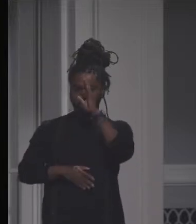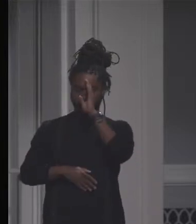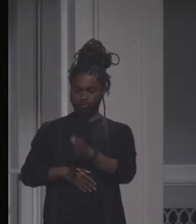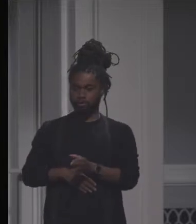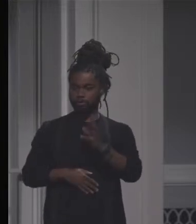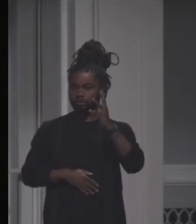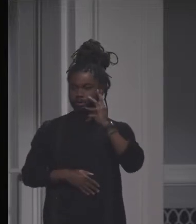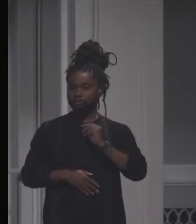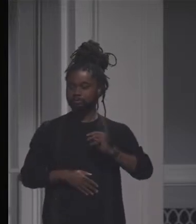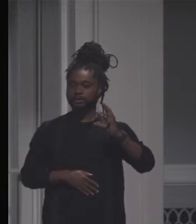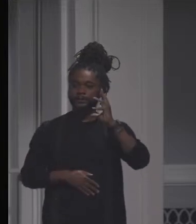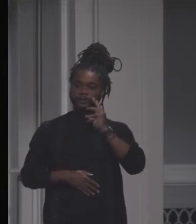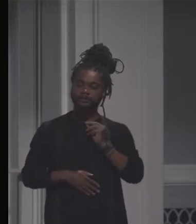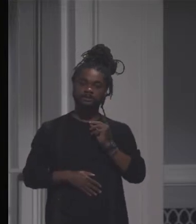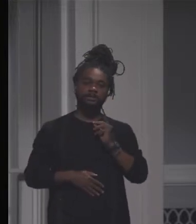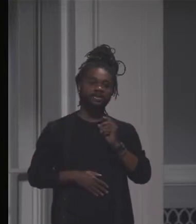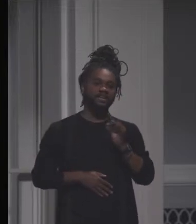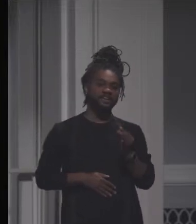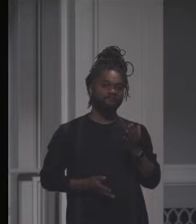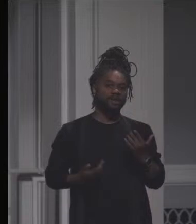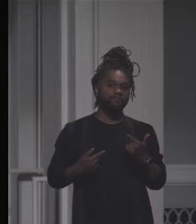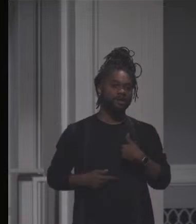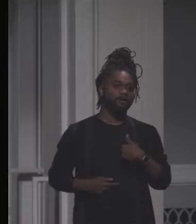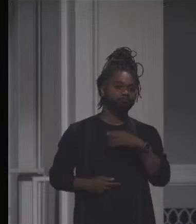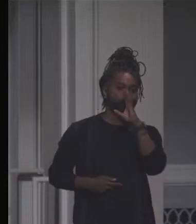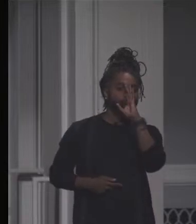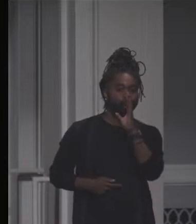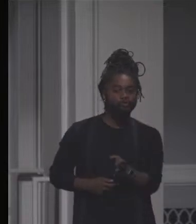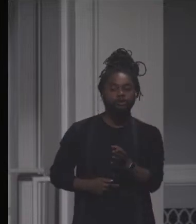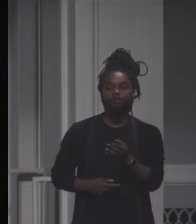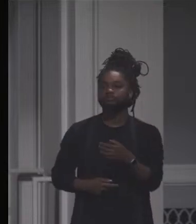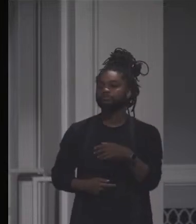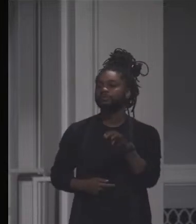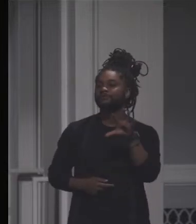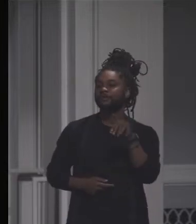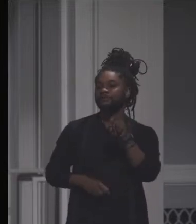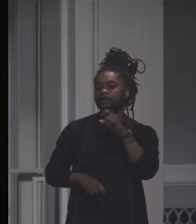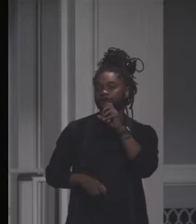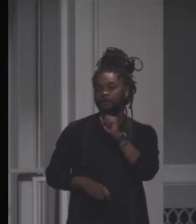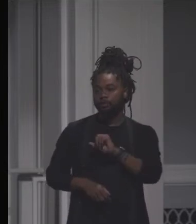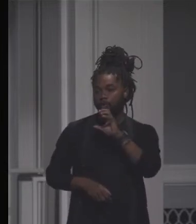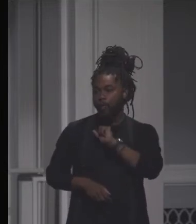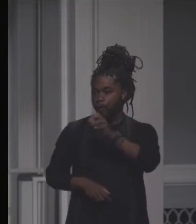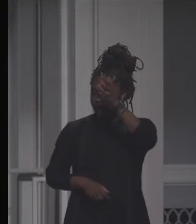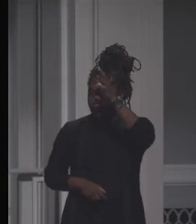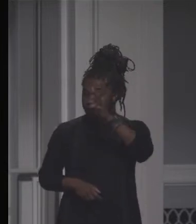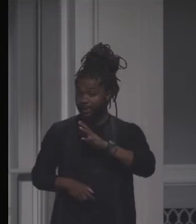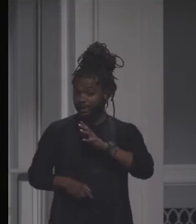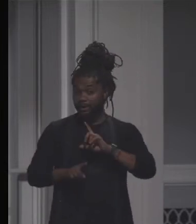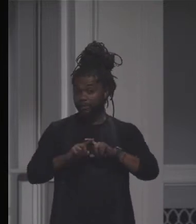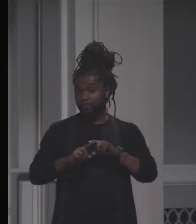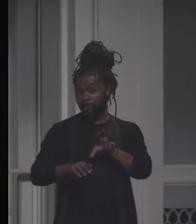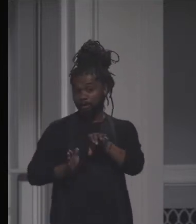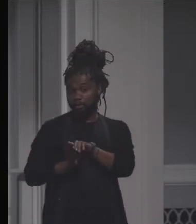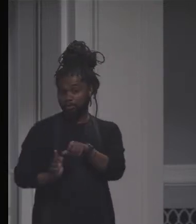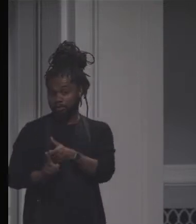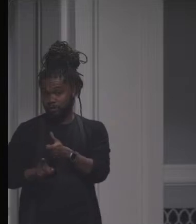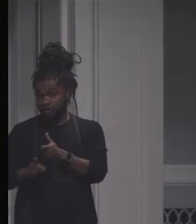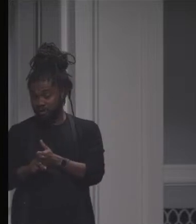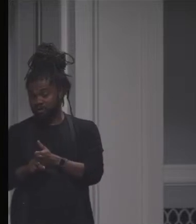the reader is, say, a straight 50-year-old man and the character is a bisexual teenage